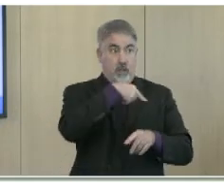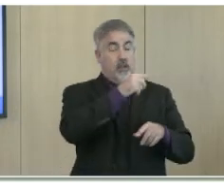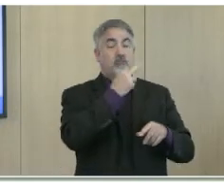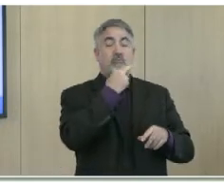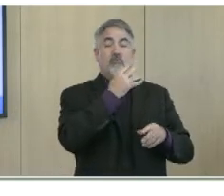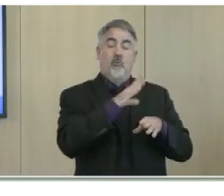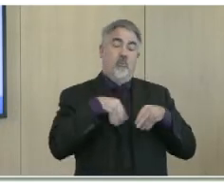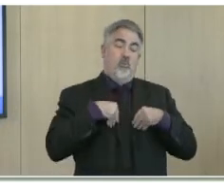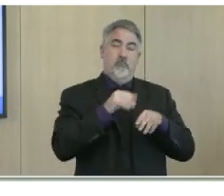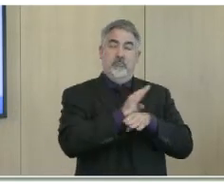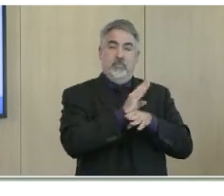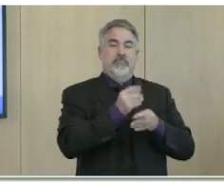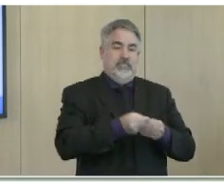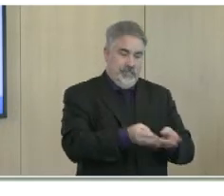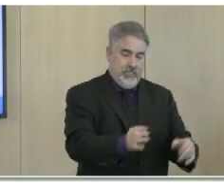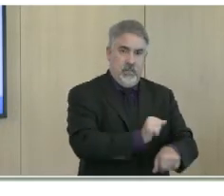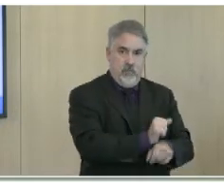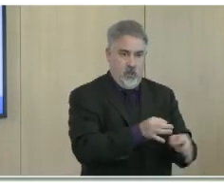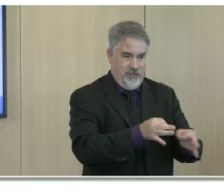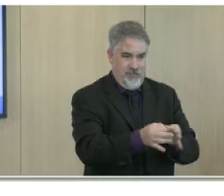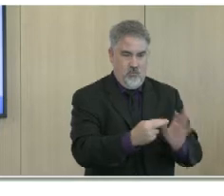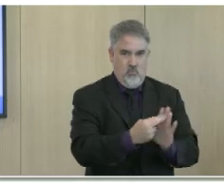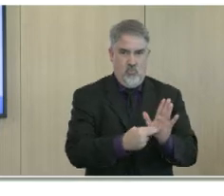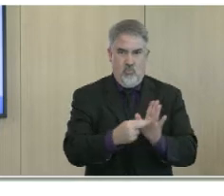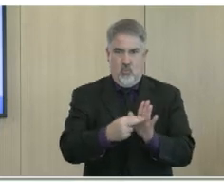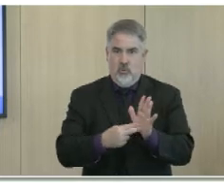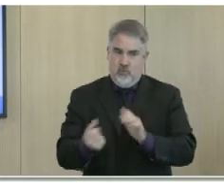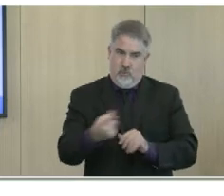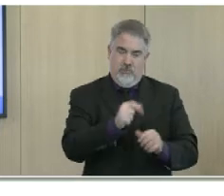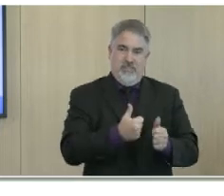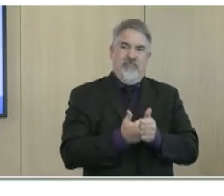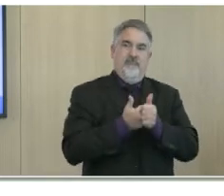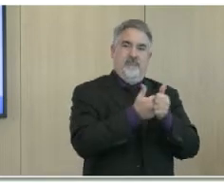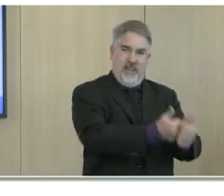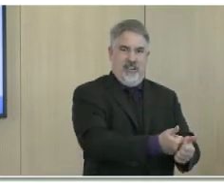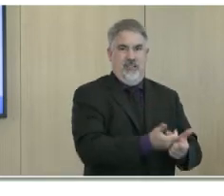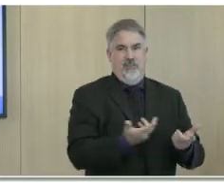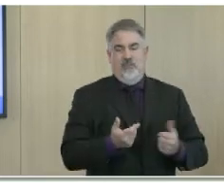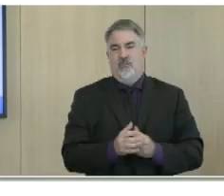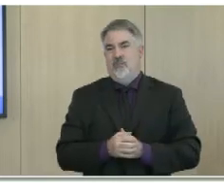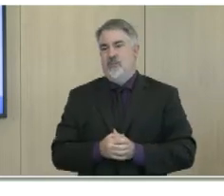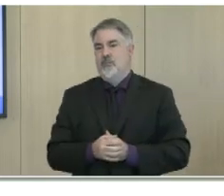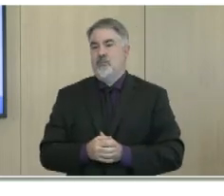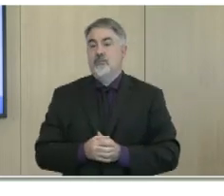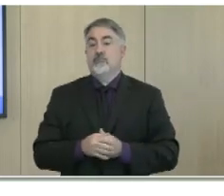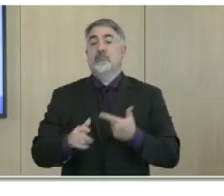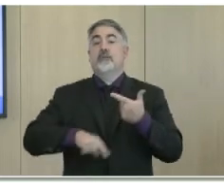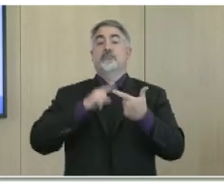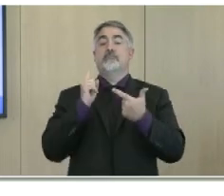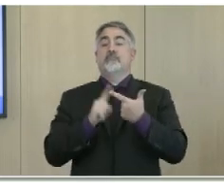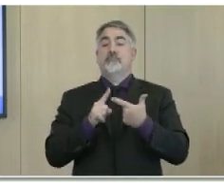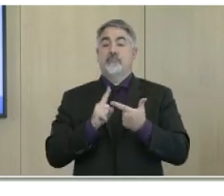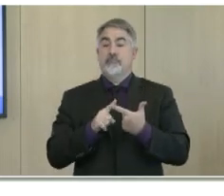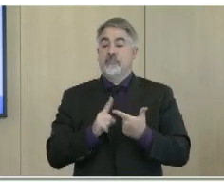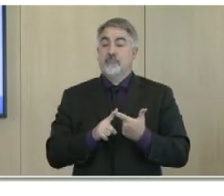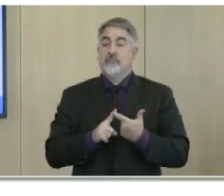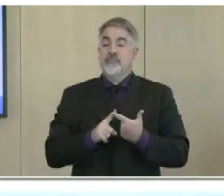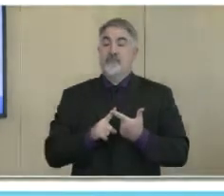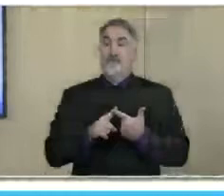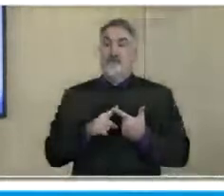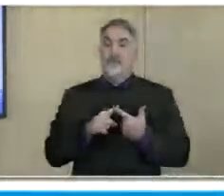we've provided guidance to that effort. The second part of our order related to face